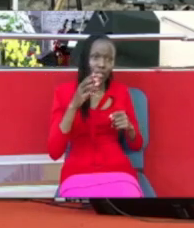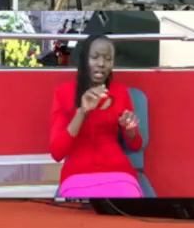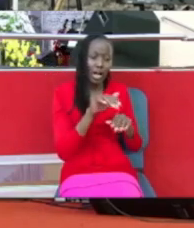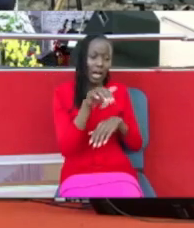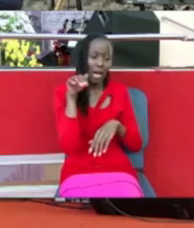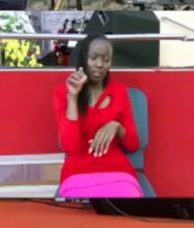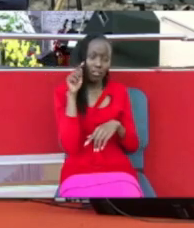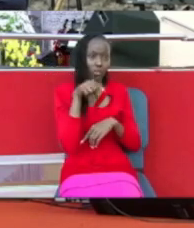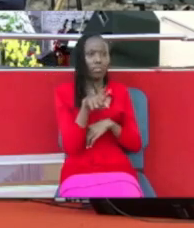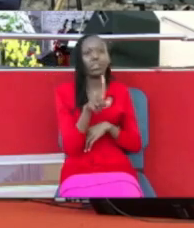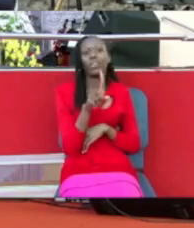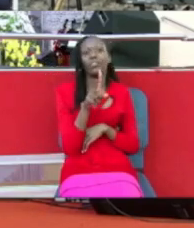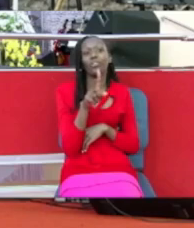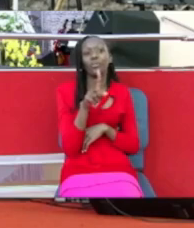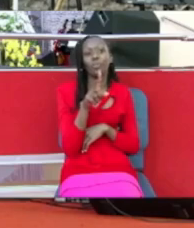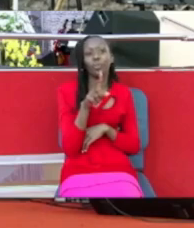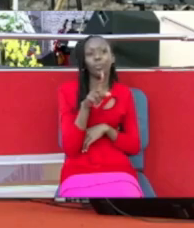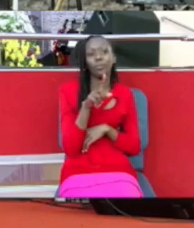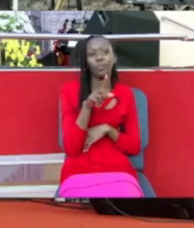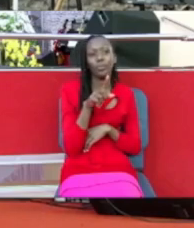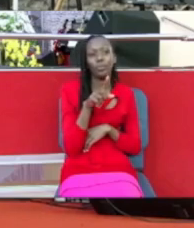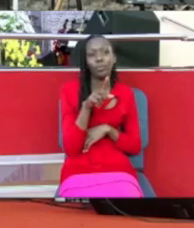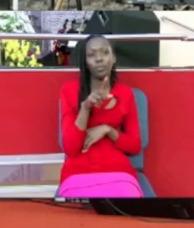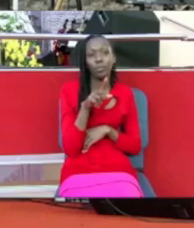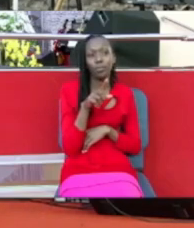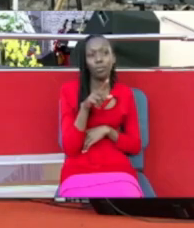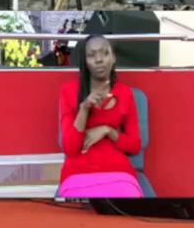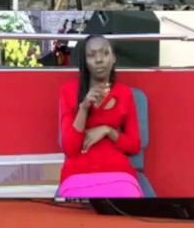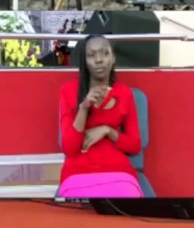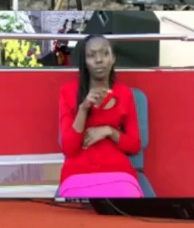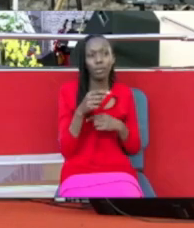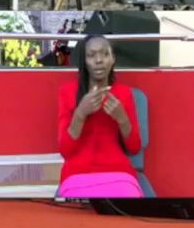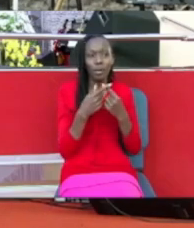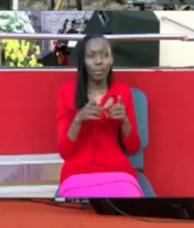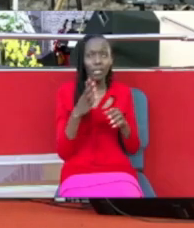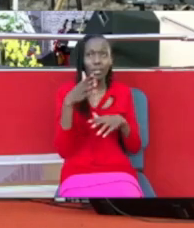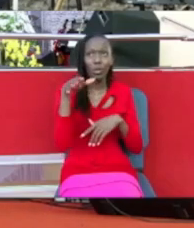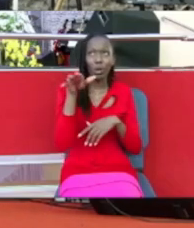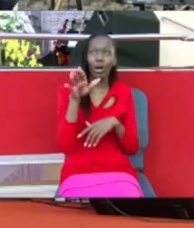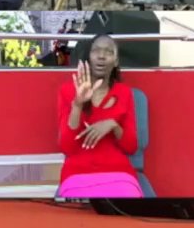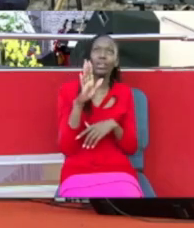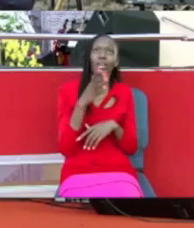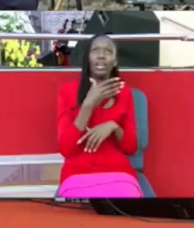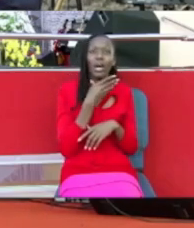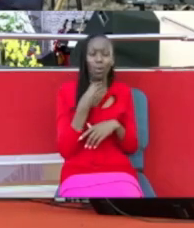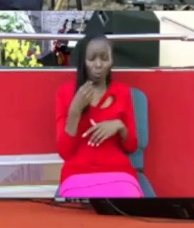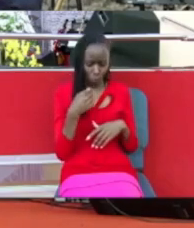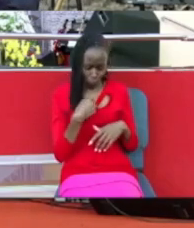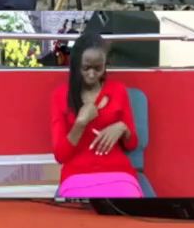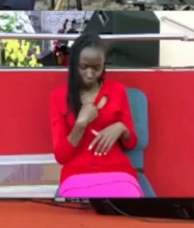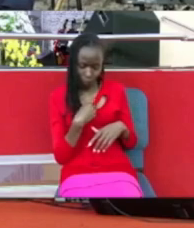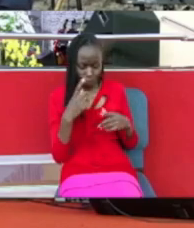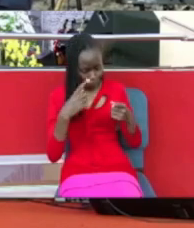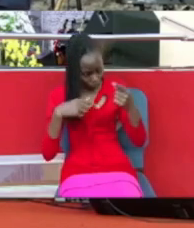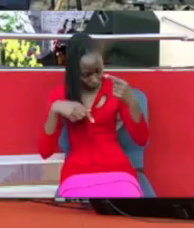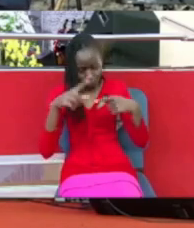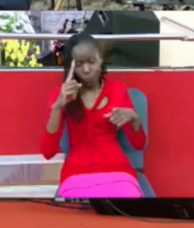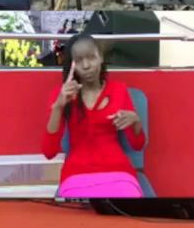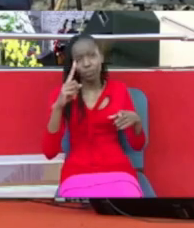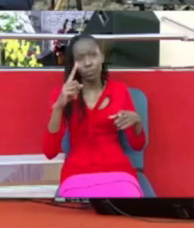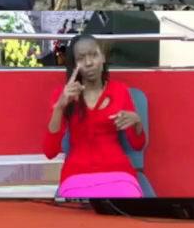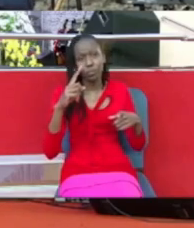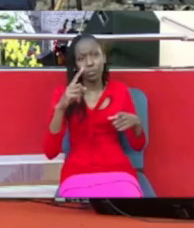yourself. Utaanza kujiuliza mwenyewe. But God, I want to be successful. Aha, Mungu nataka